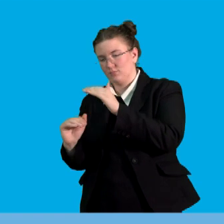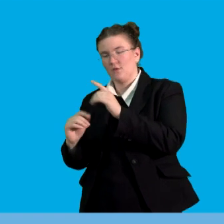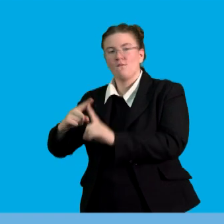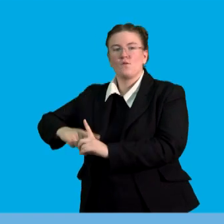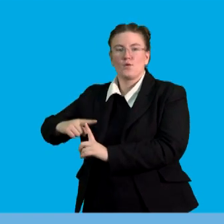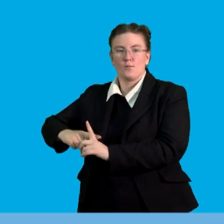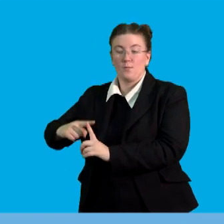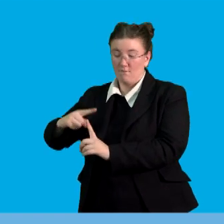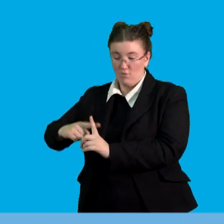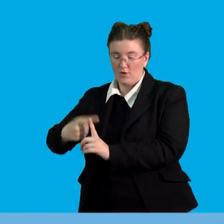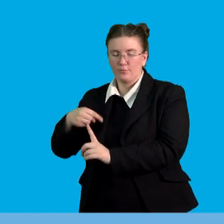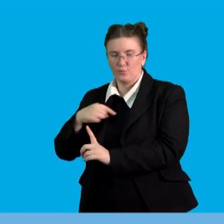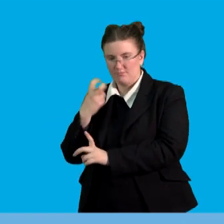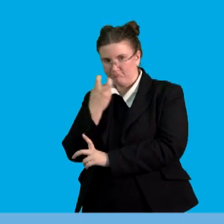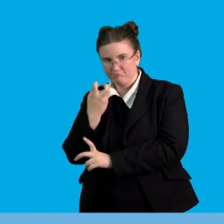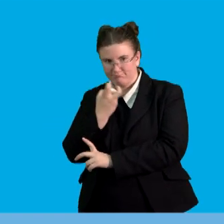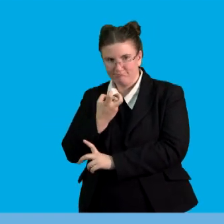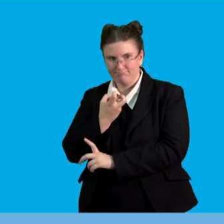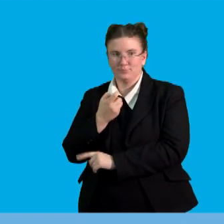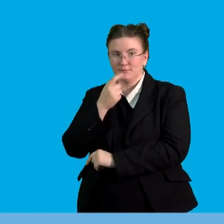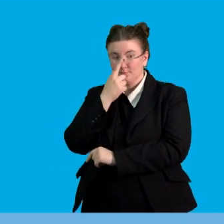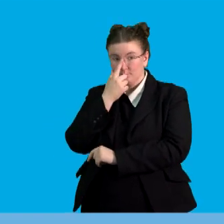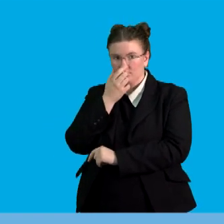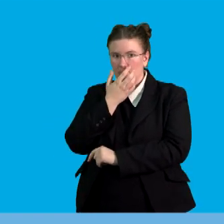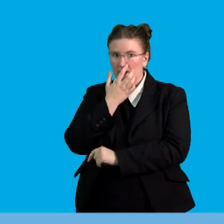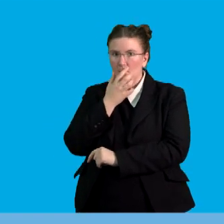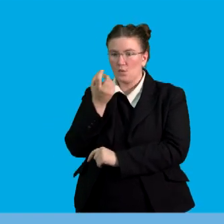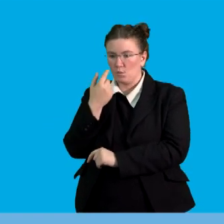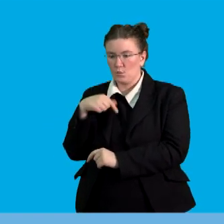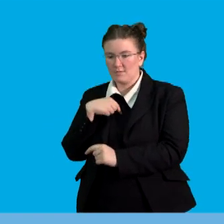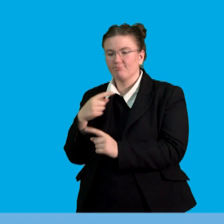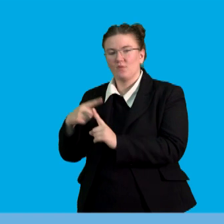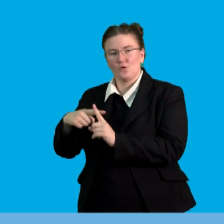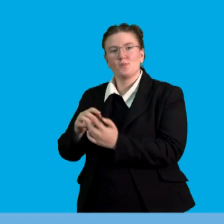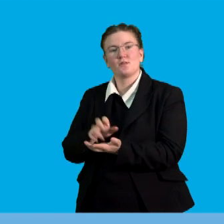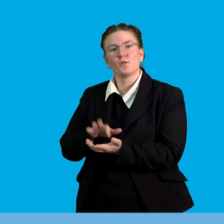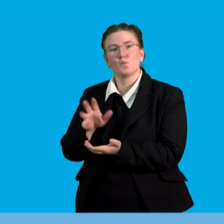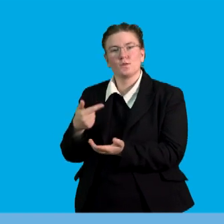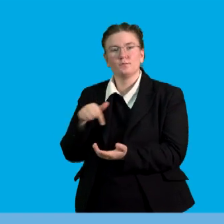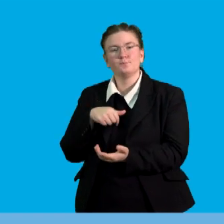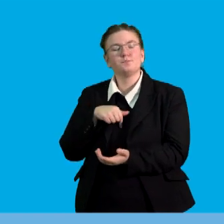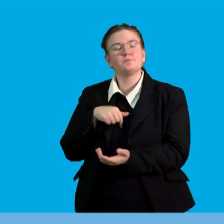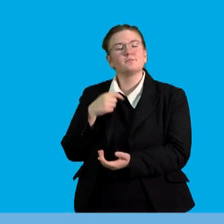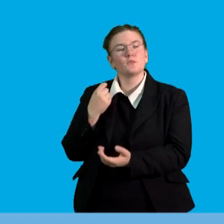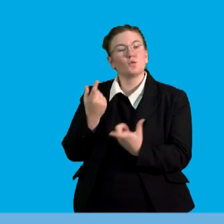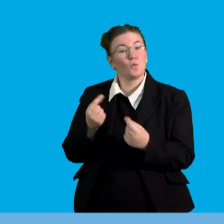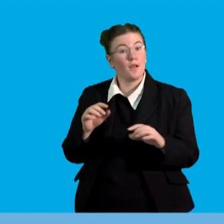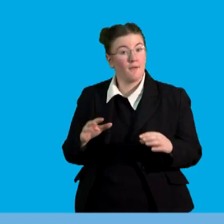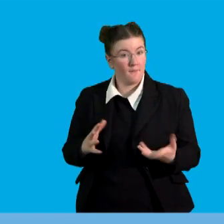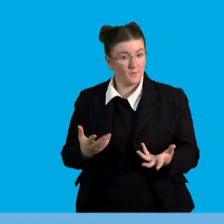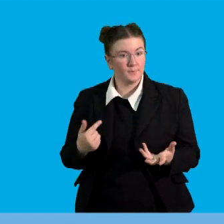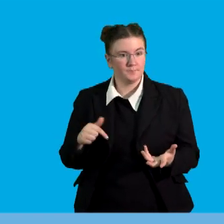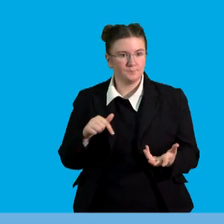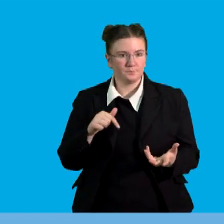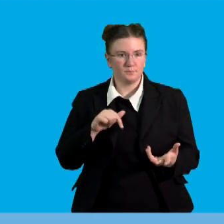volume. And the volume is what we are going to be looking for. So how are we then going to simplify for the volume? And to solve